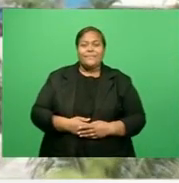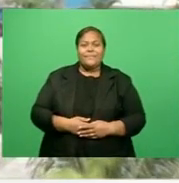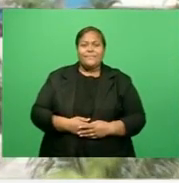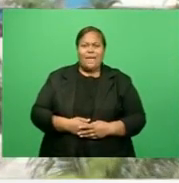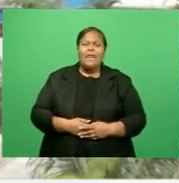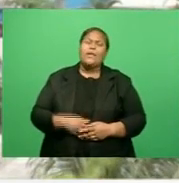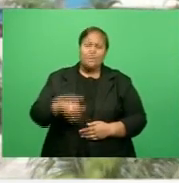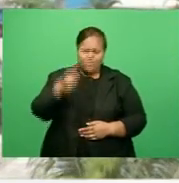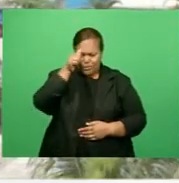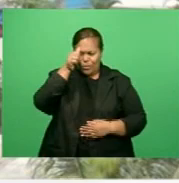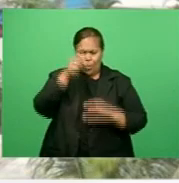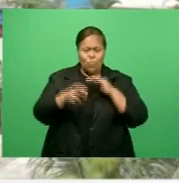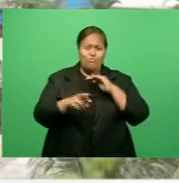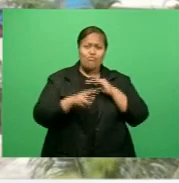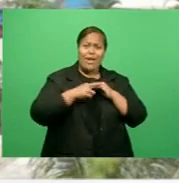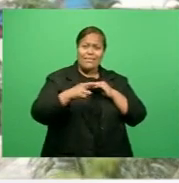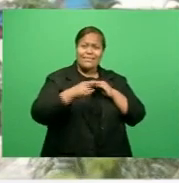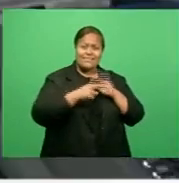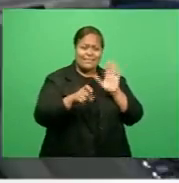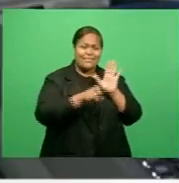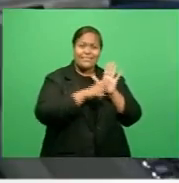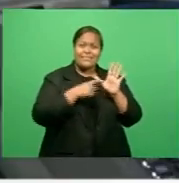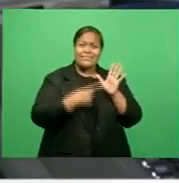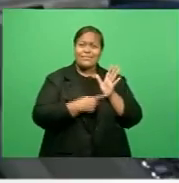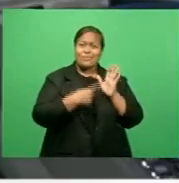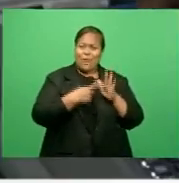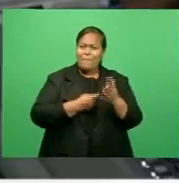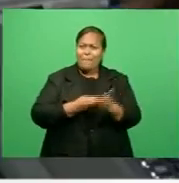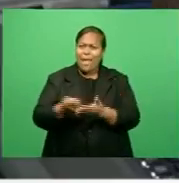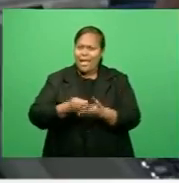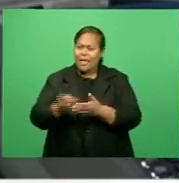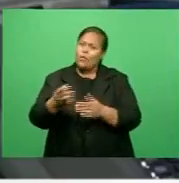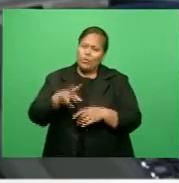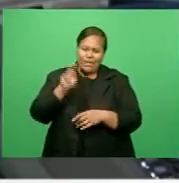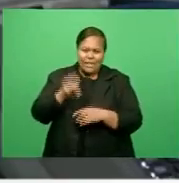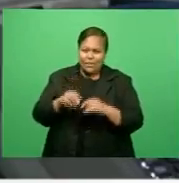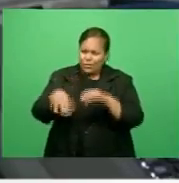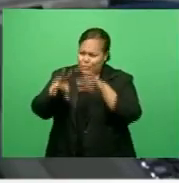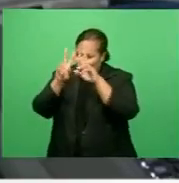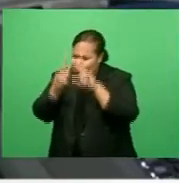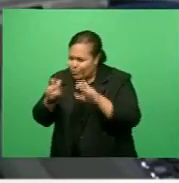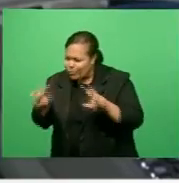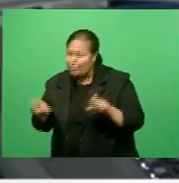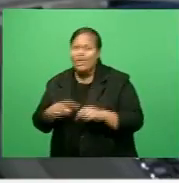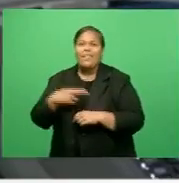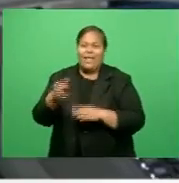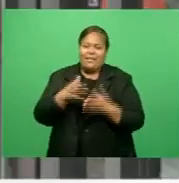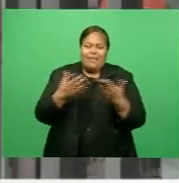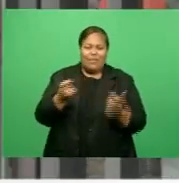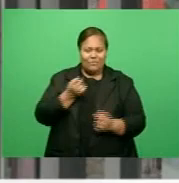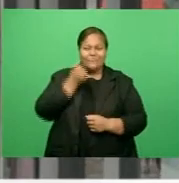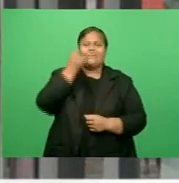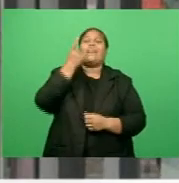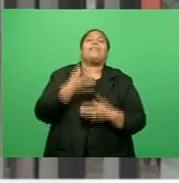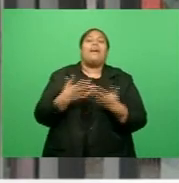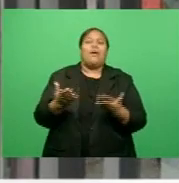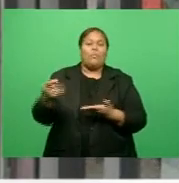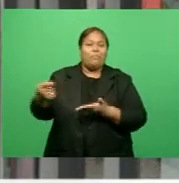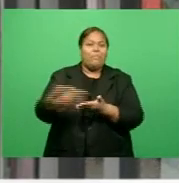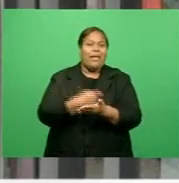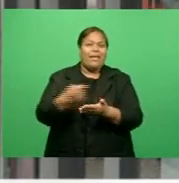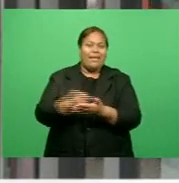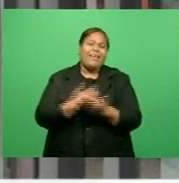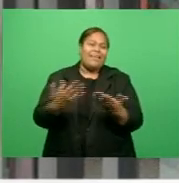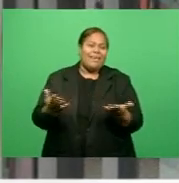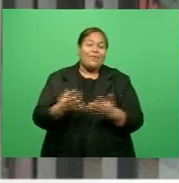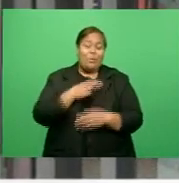ratepayer profiling has enabled them to slowly reduce their arrears. With rate collection being a recurring issue, Minister for Local